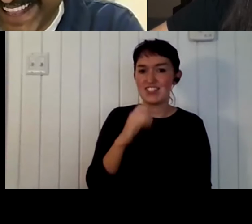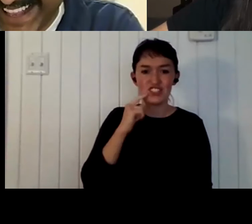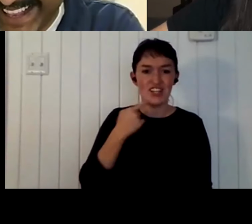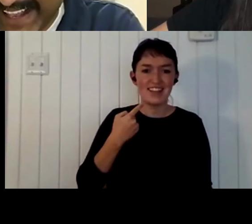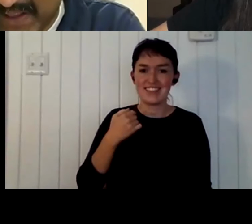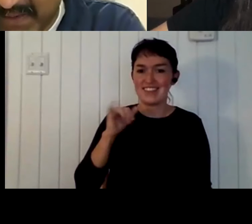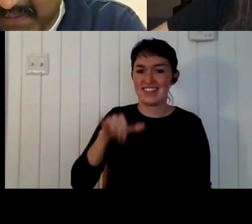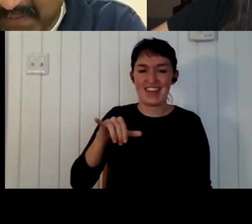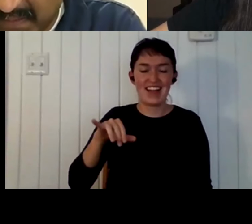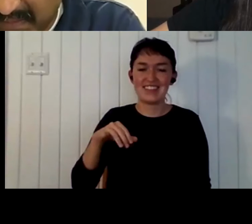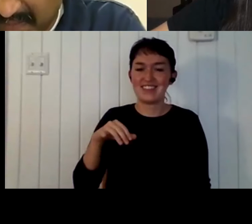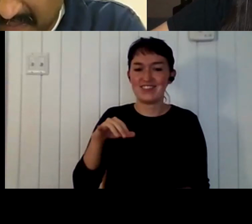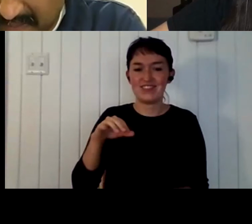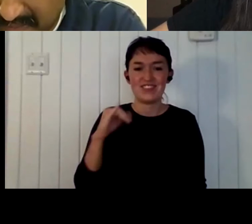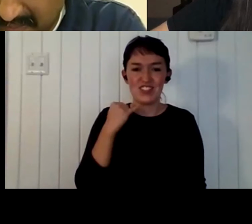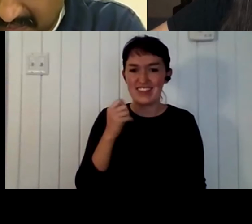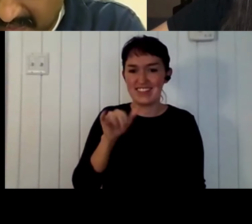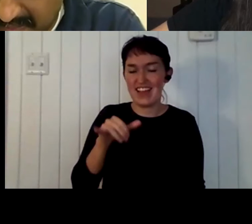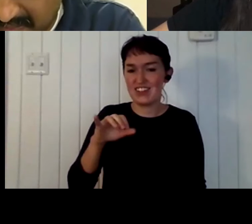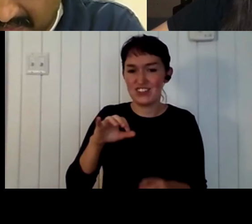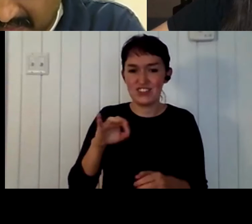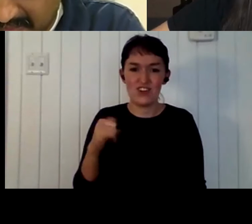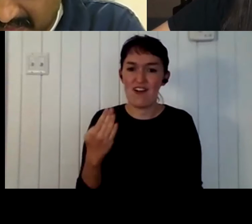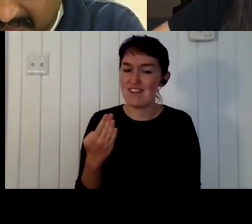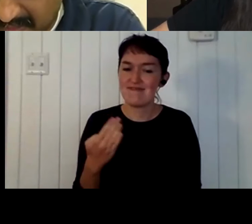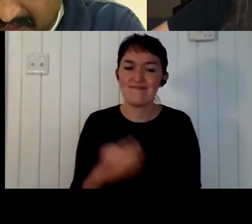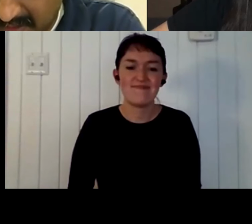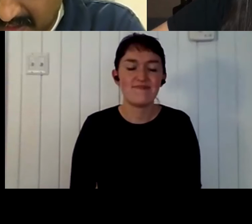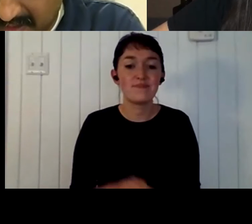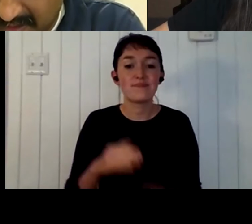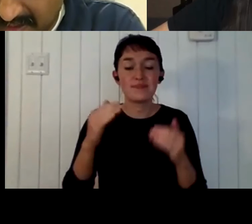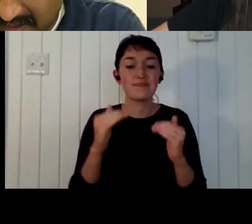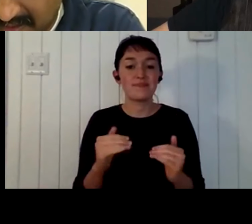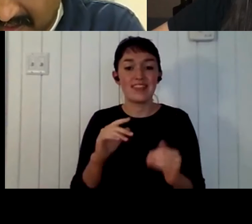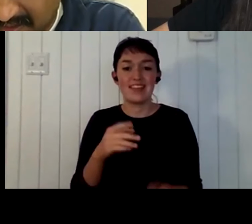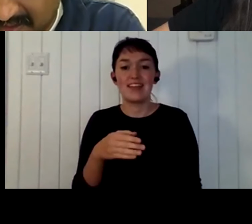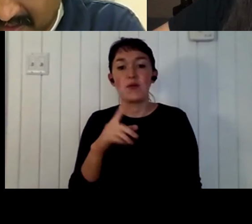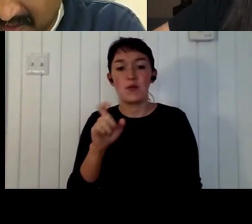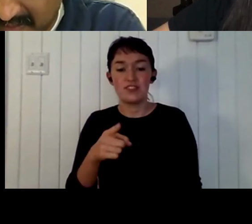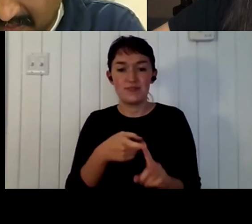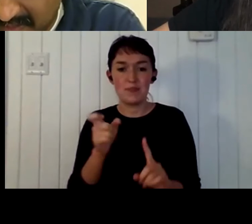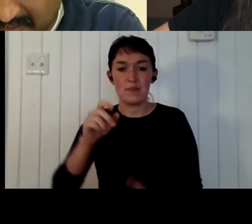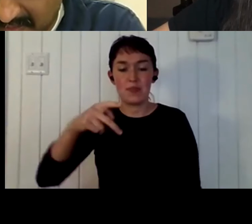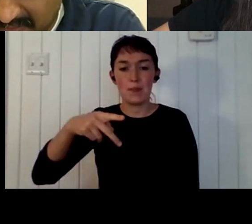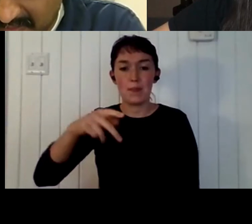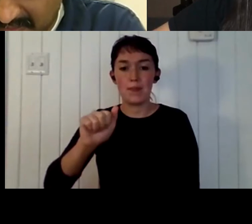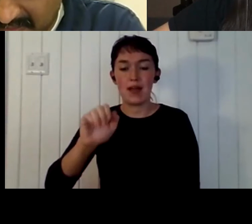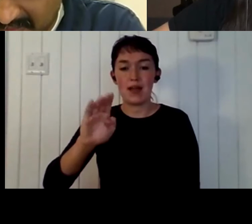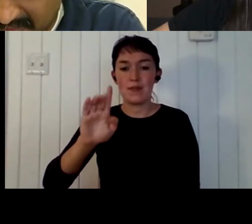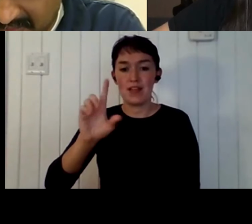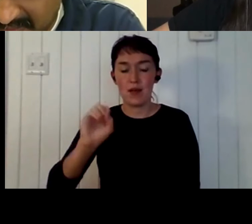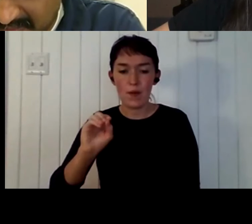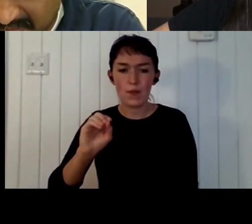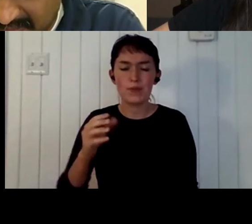confusing. Thank you. The next is from Pablo. Is there anything that can increase SWS and or REM